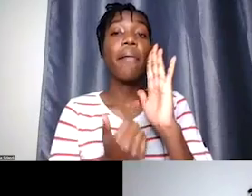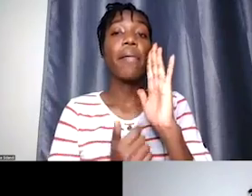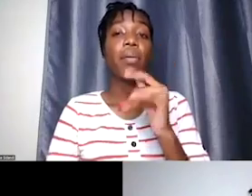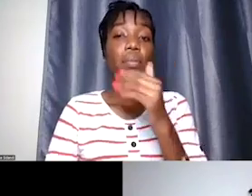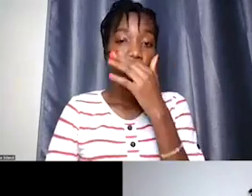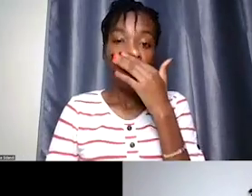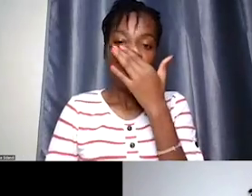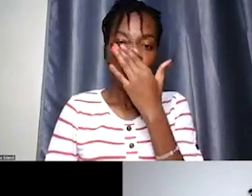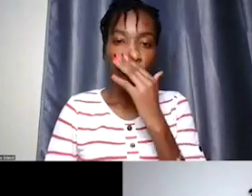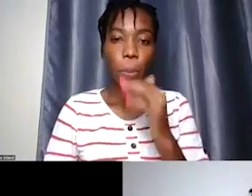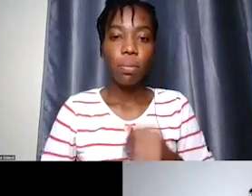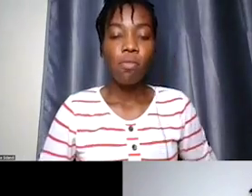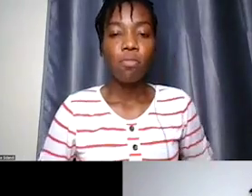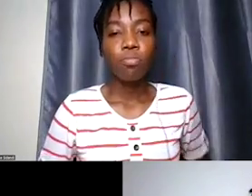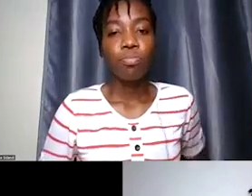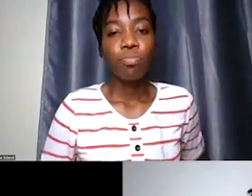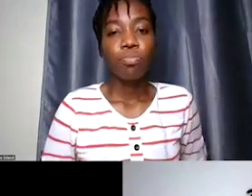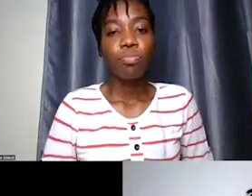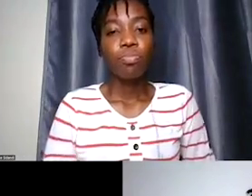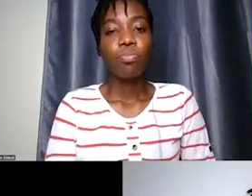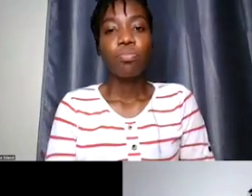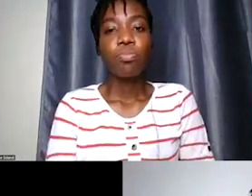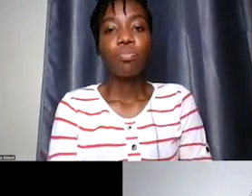ago. On it.